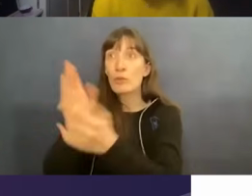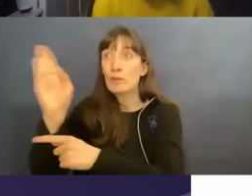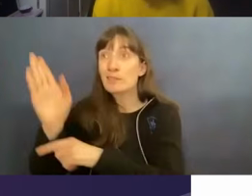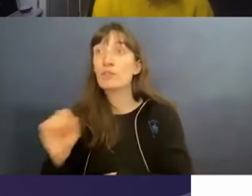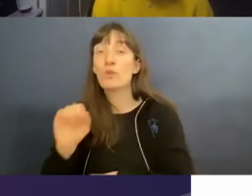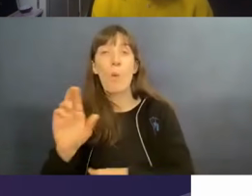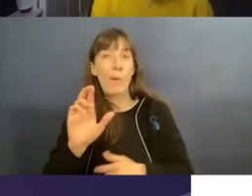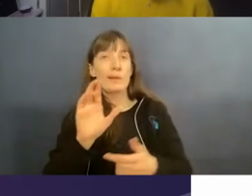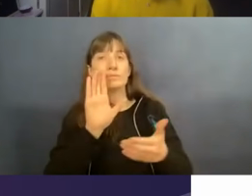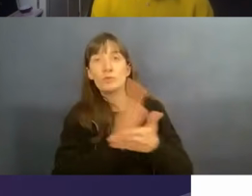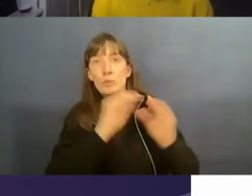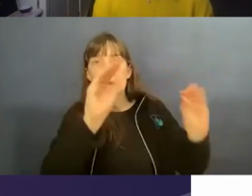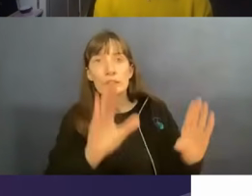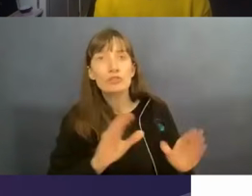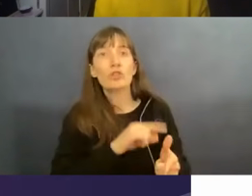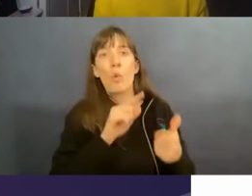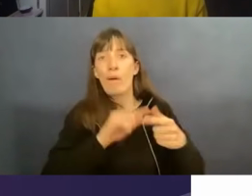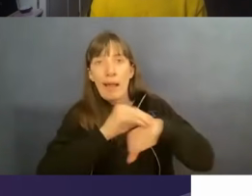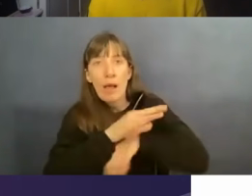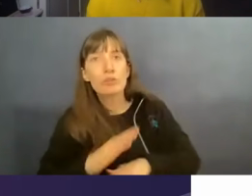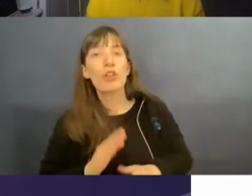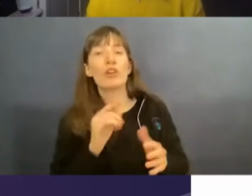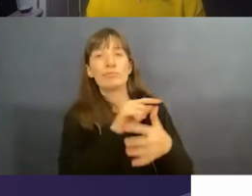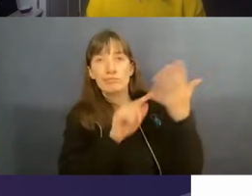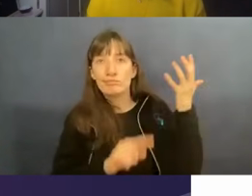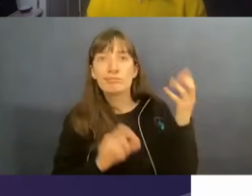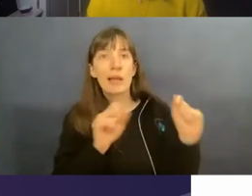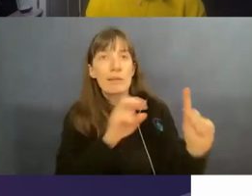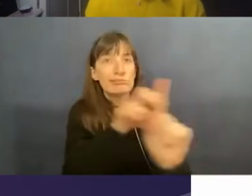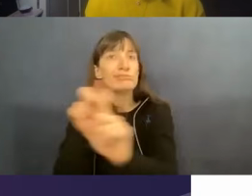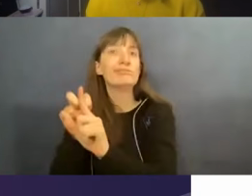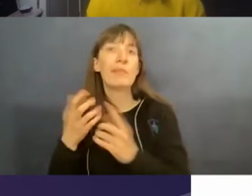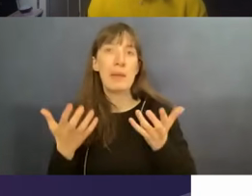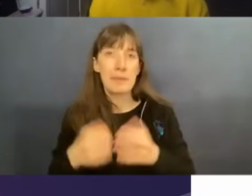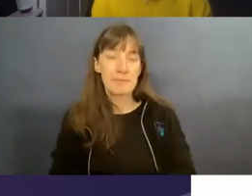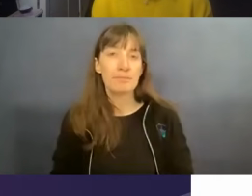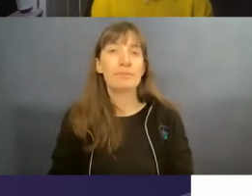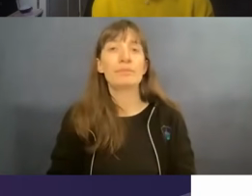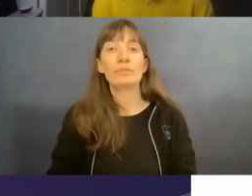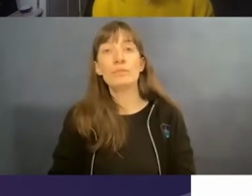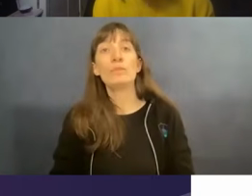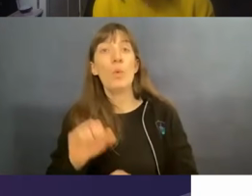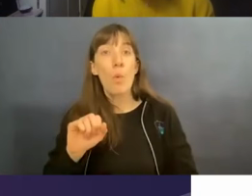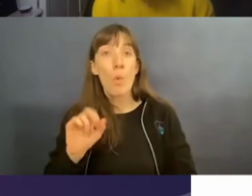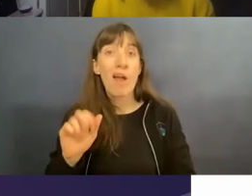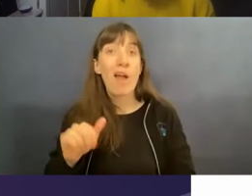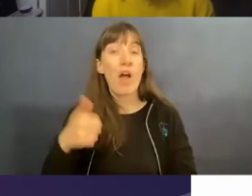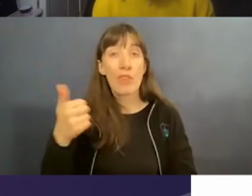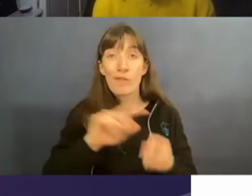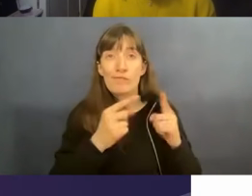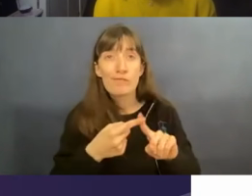that education. Um, and it also might bring up conversations with other students too. So they might talk about